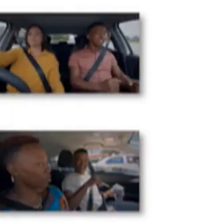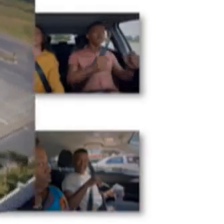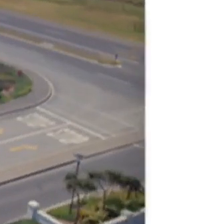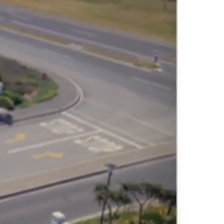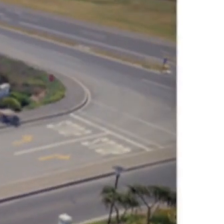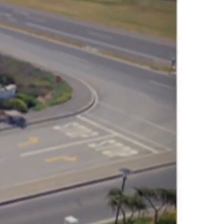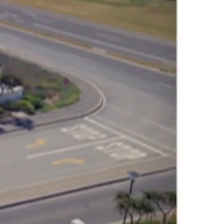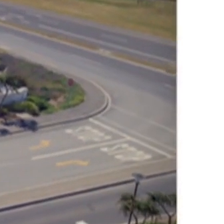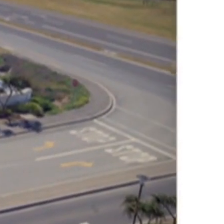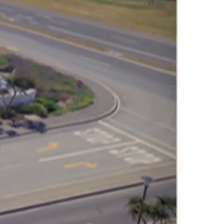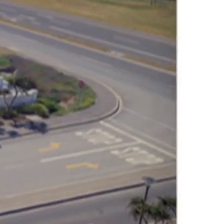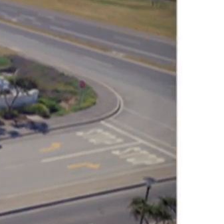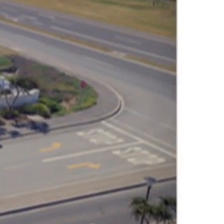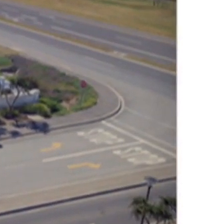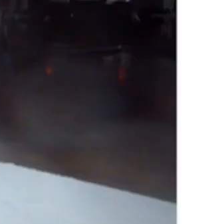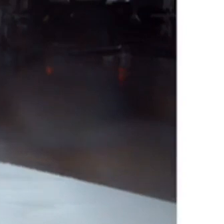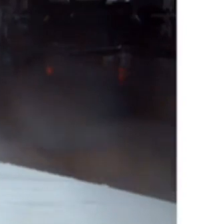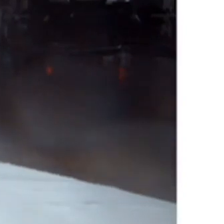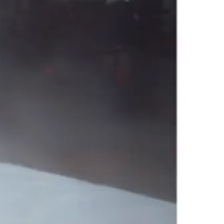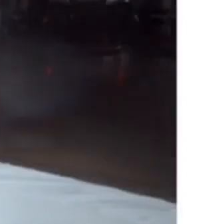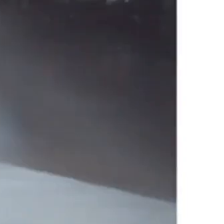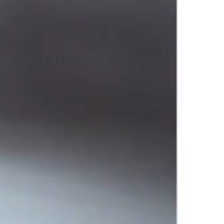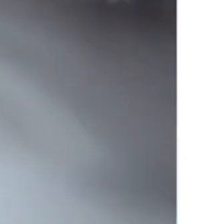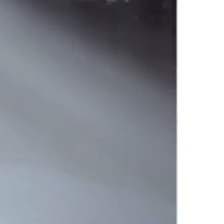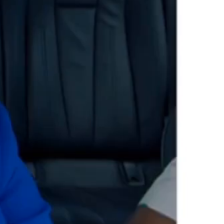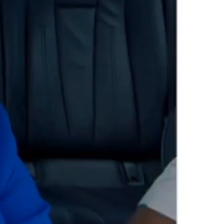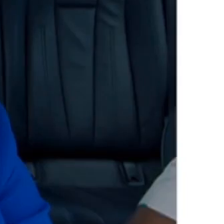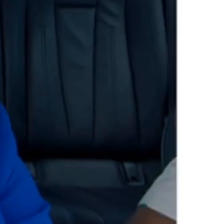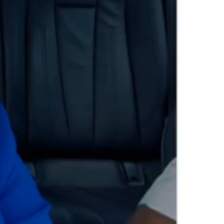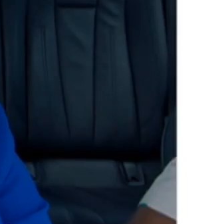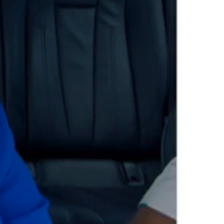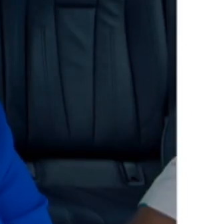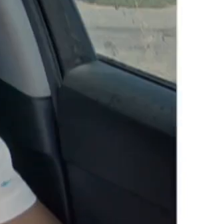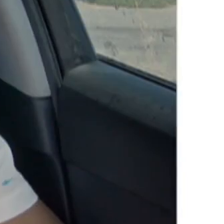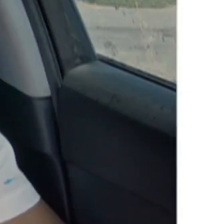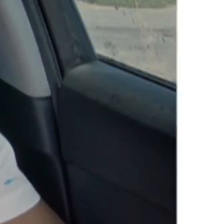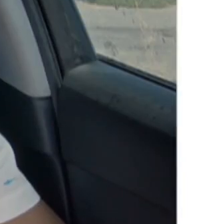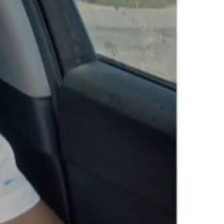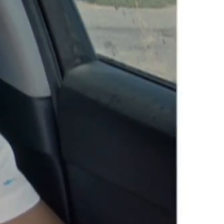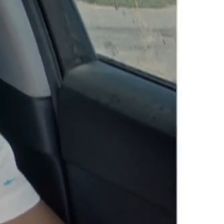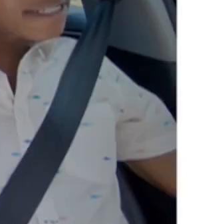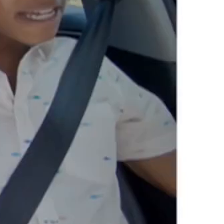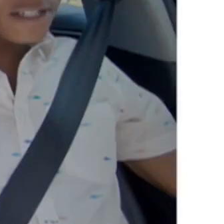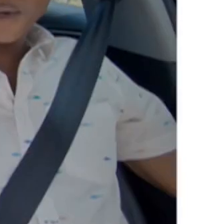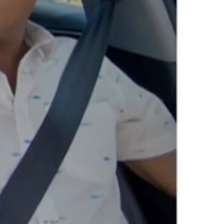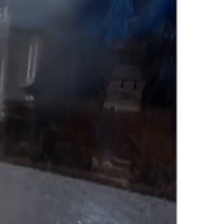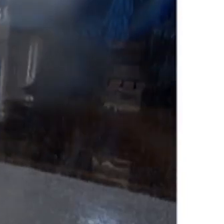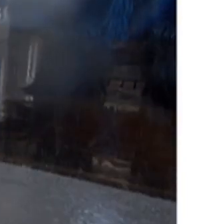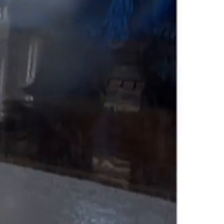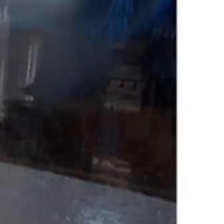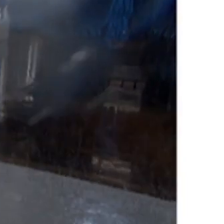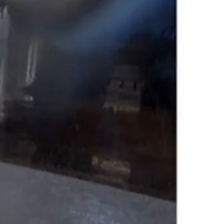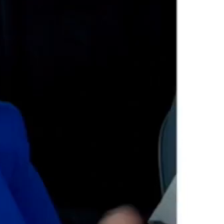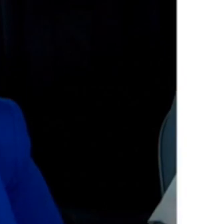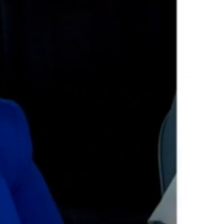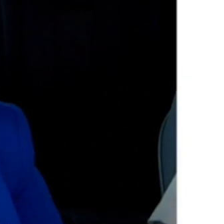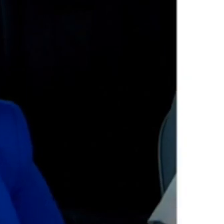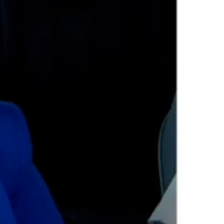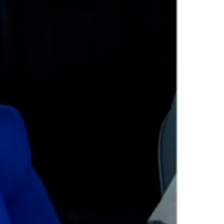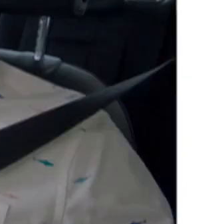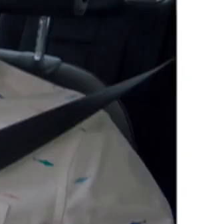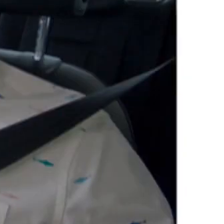chenchadaide. Every now and then I come to this car wash in the morning just before I go to work. What made you decide to go with Outsurance? I